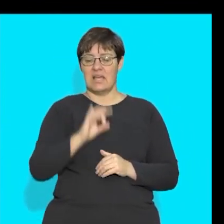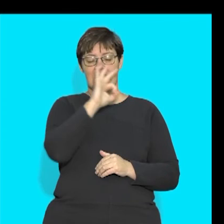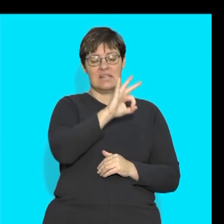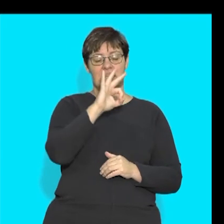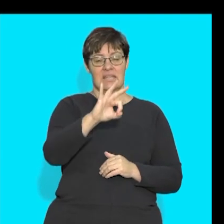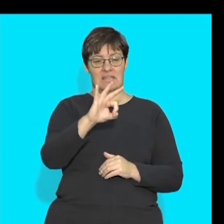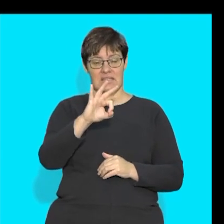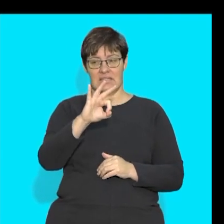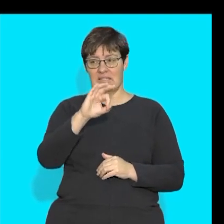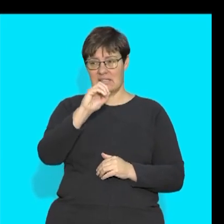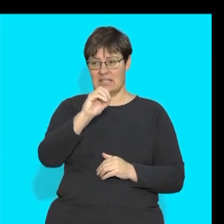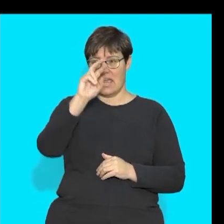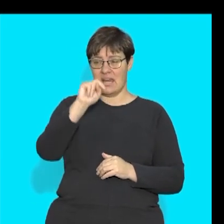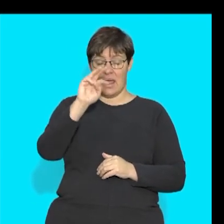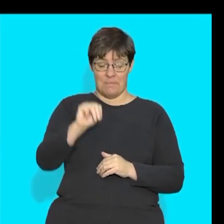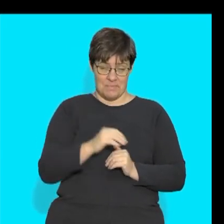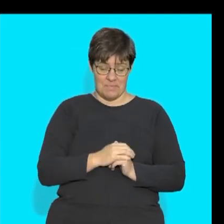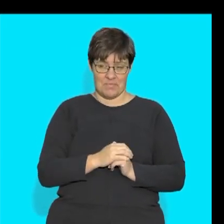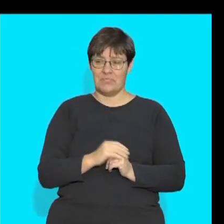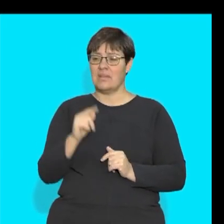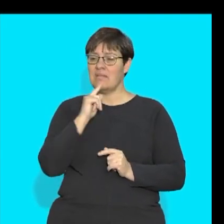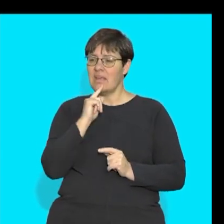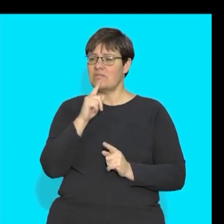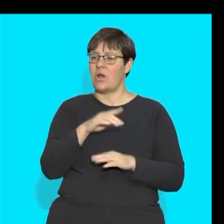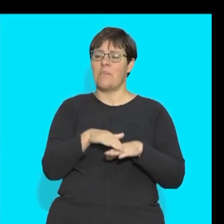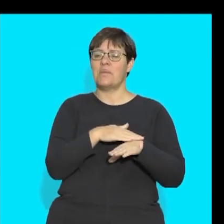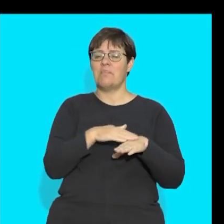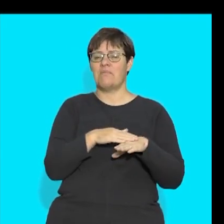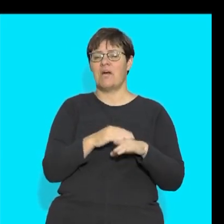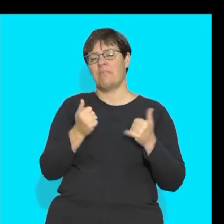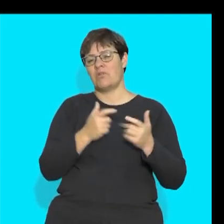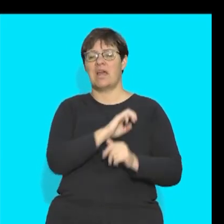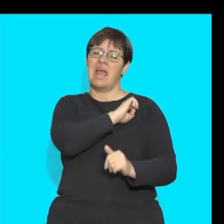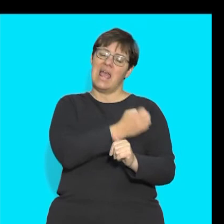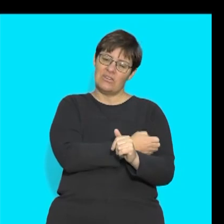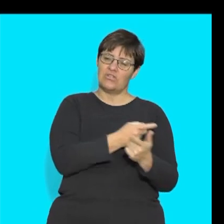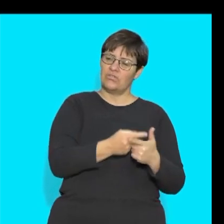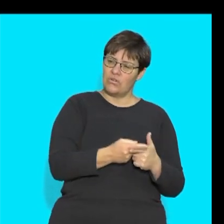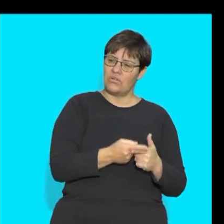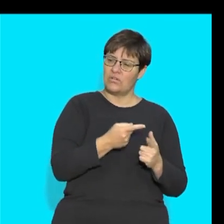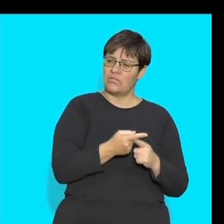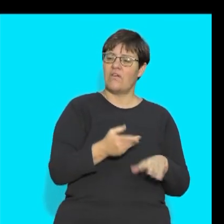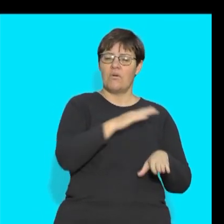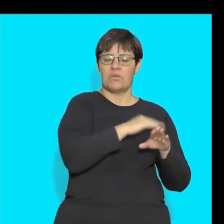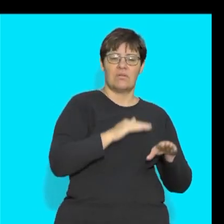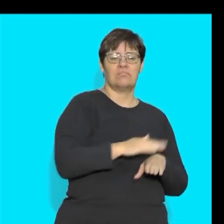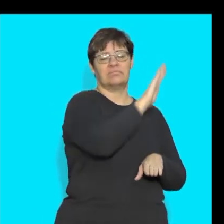go, 330. Electrons are emitted, and then they go the minimum amount of energy required to emit an